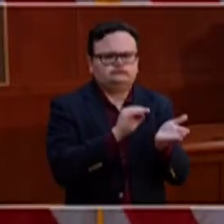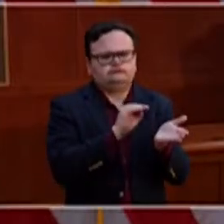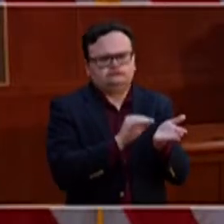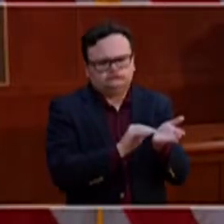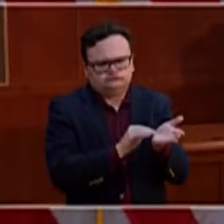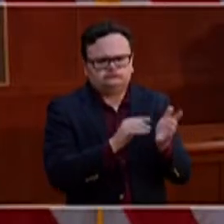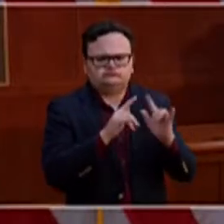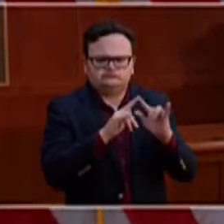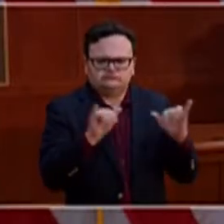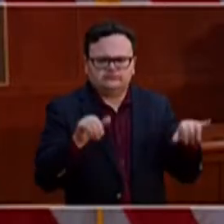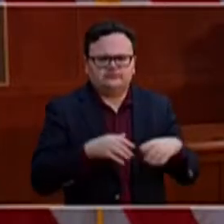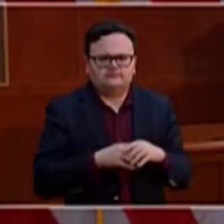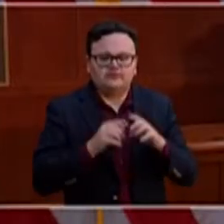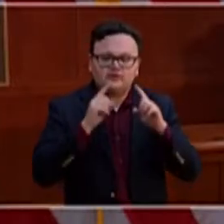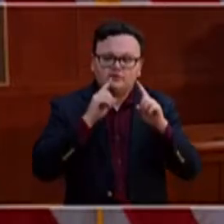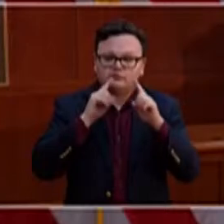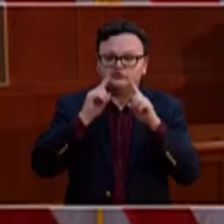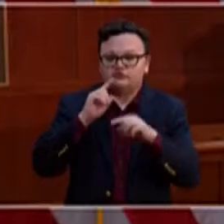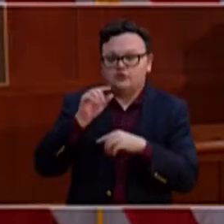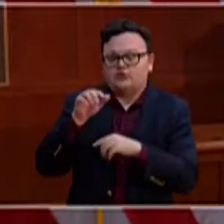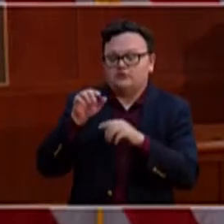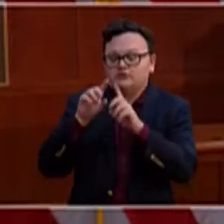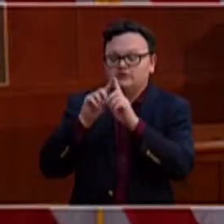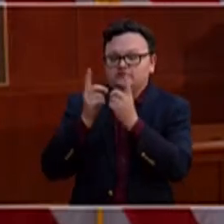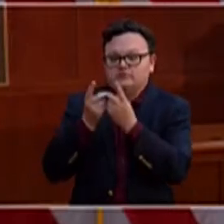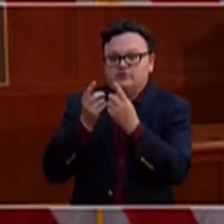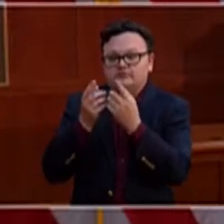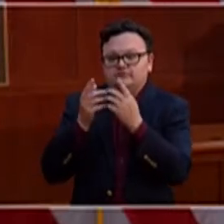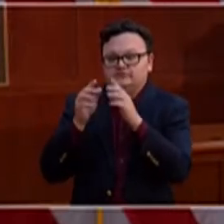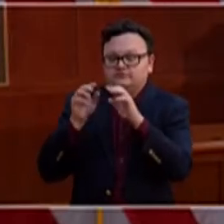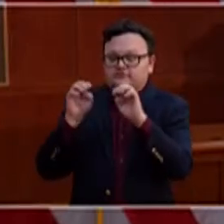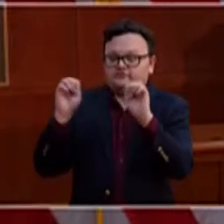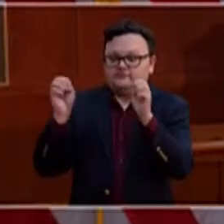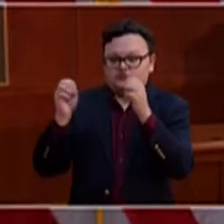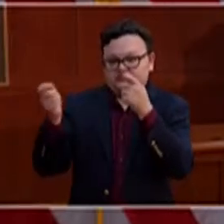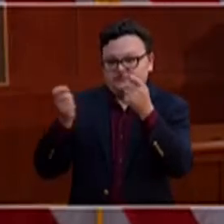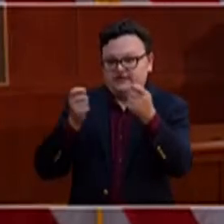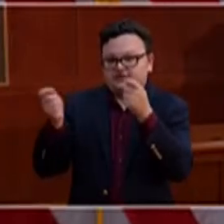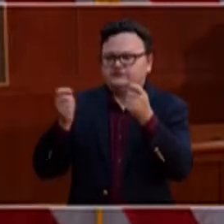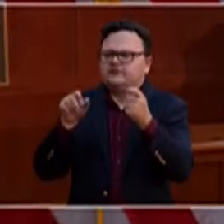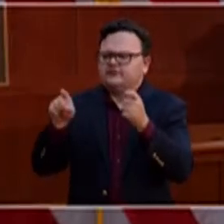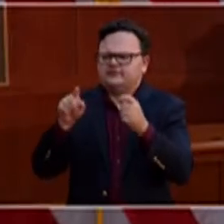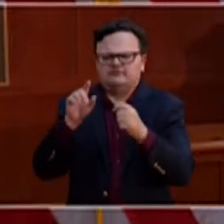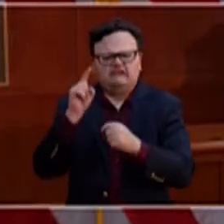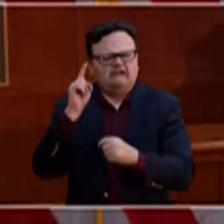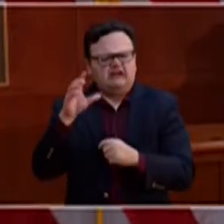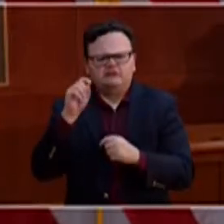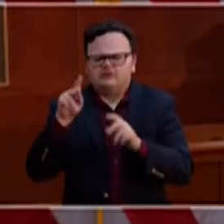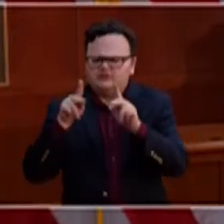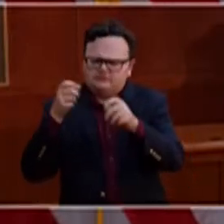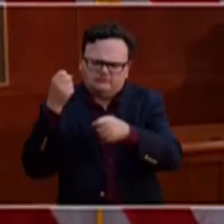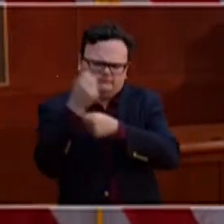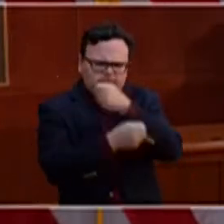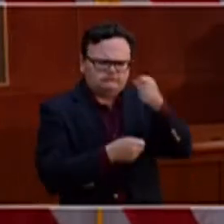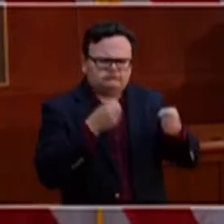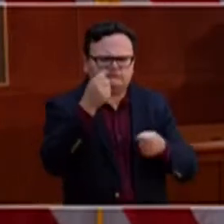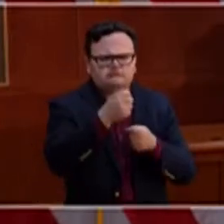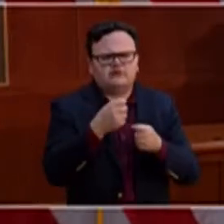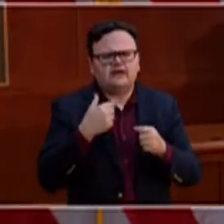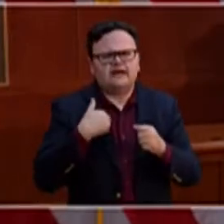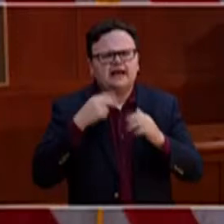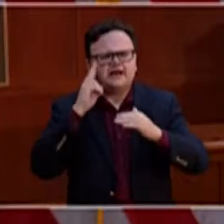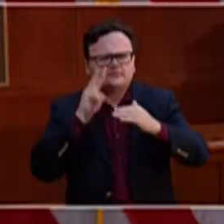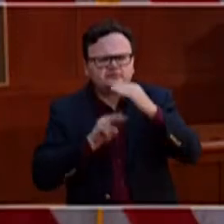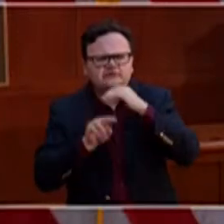Emergency Management hundreds of medical personnel. We'll deploy up to 1,400 very soon